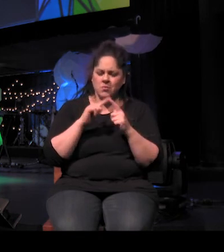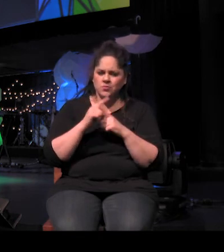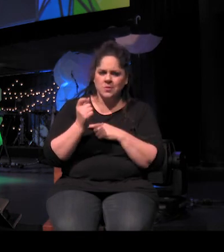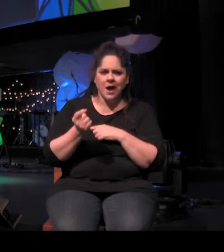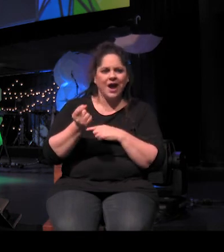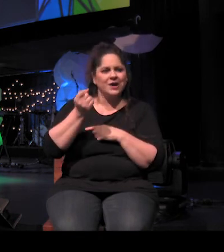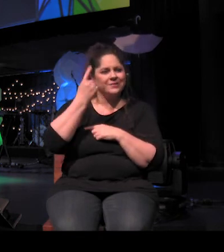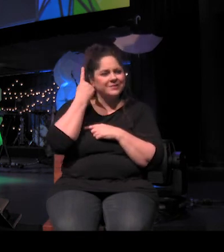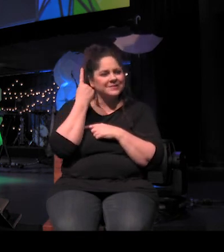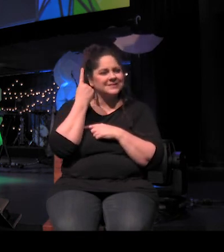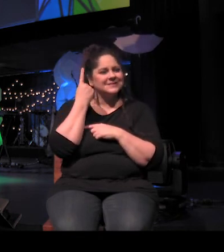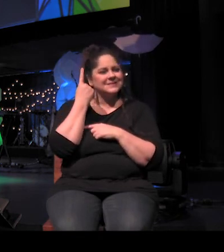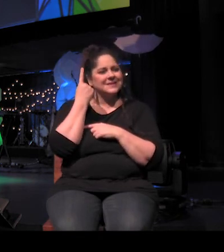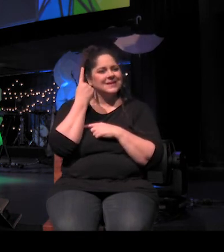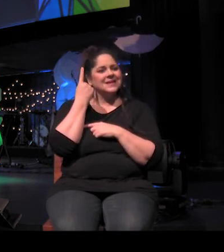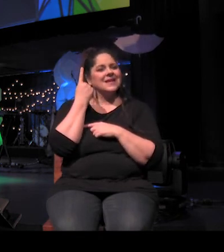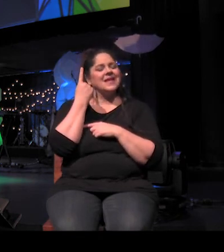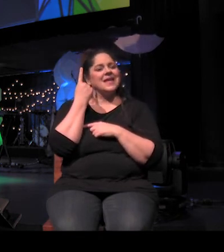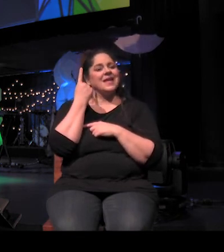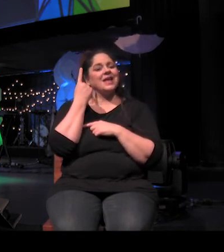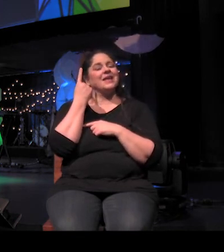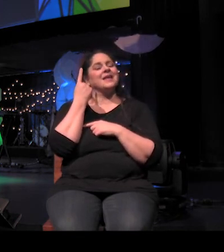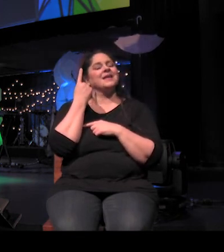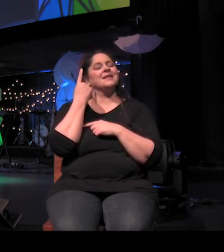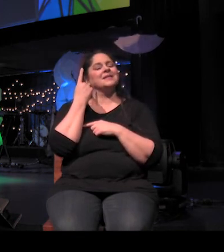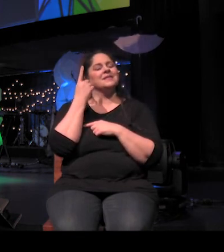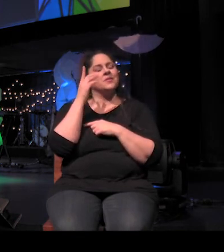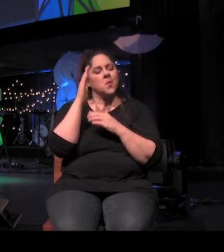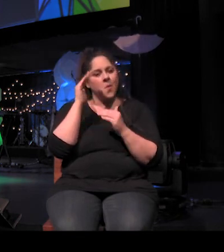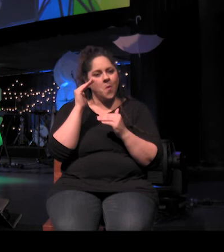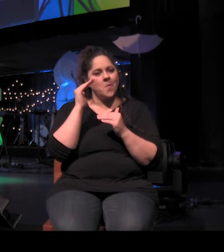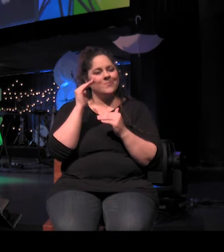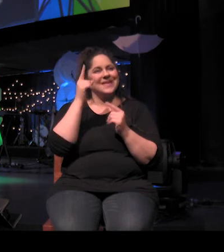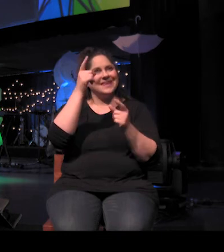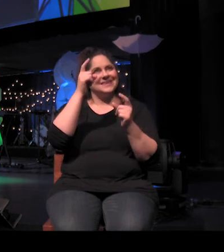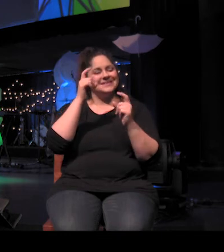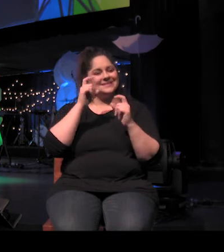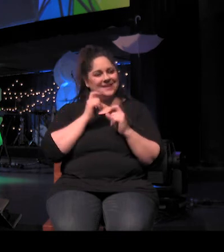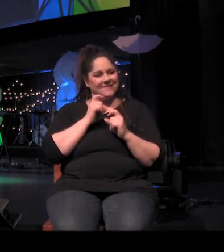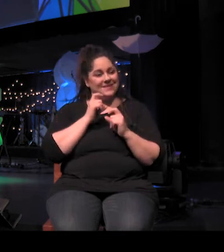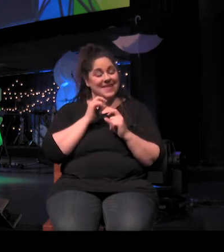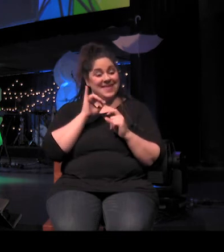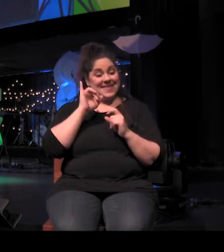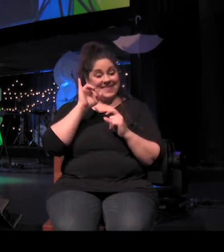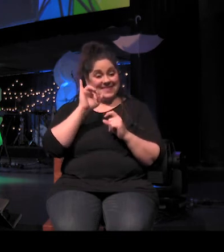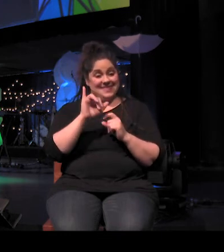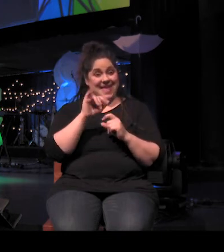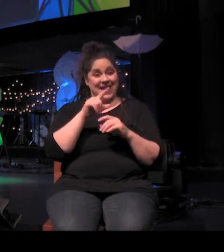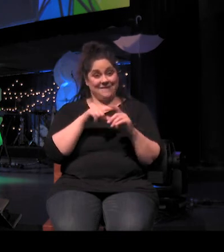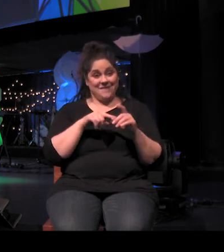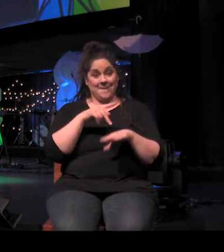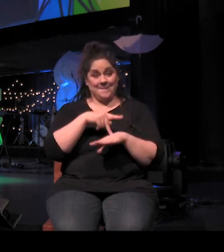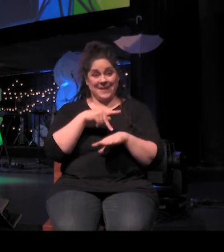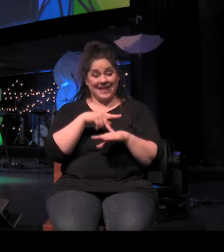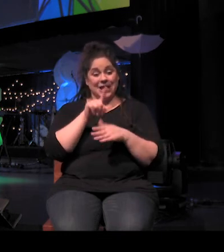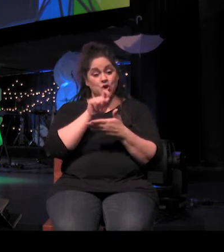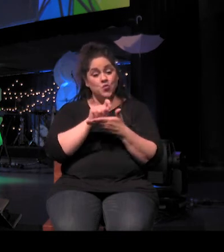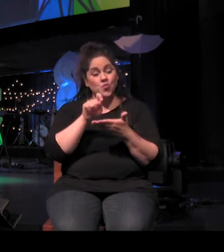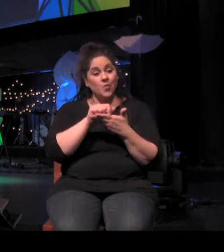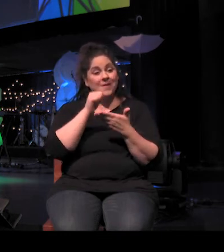understanding the hope that we can live with. This letter of encouragement that Peter wrote is so that we can